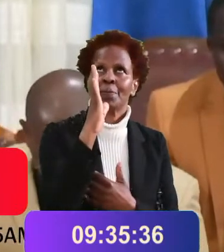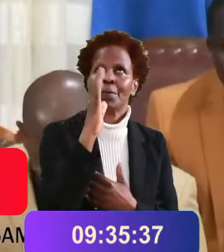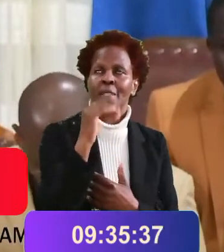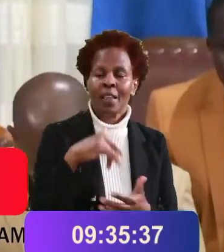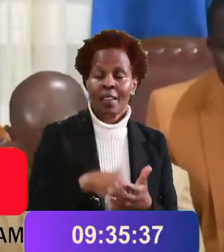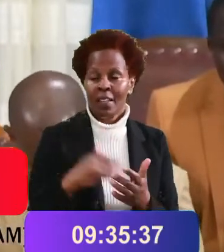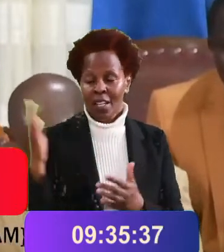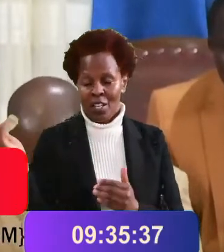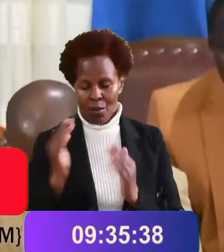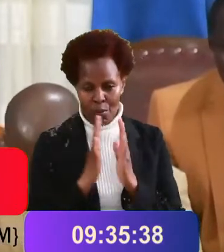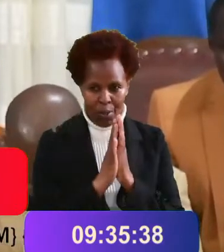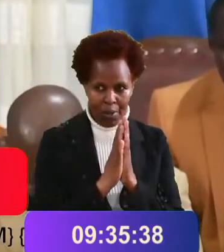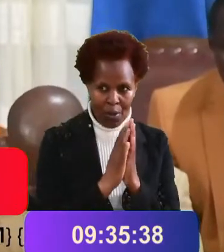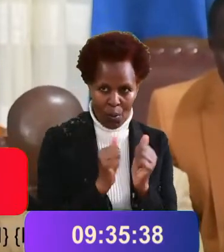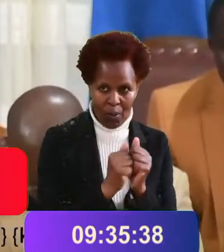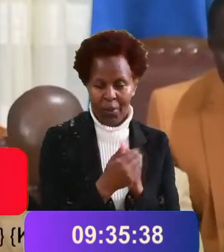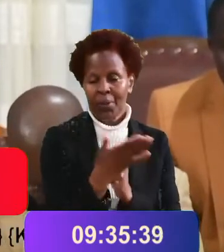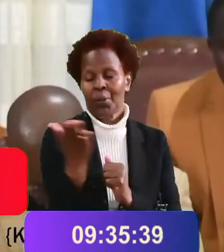pray with you.